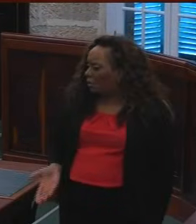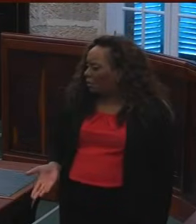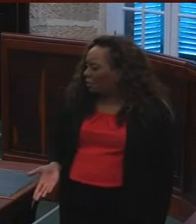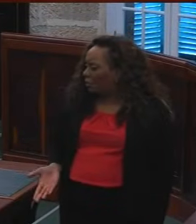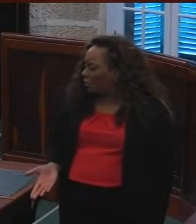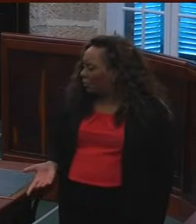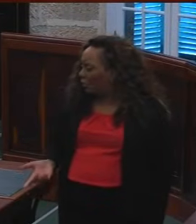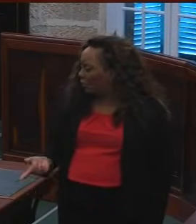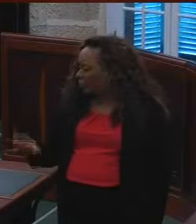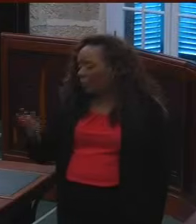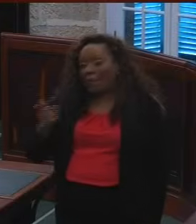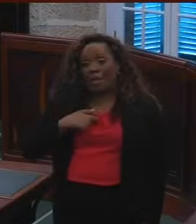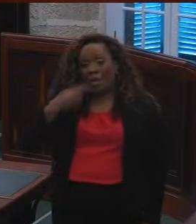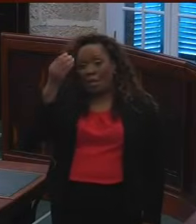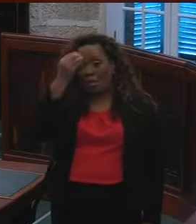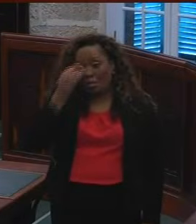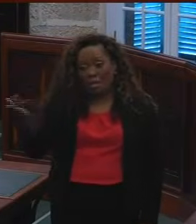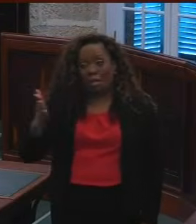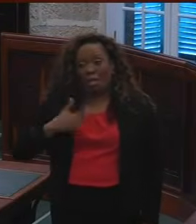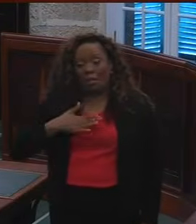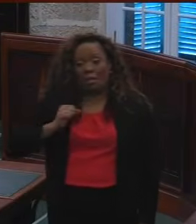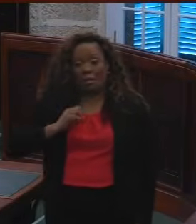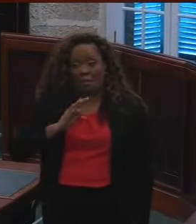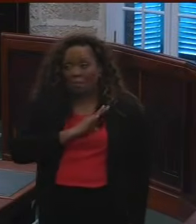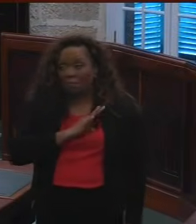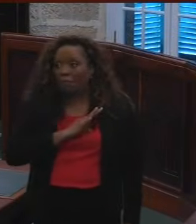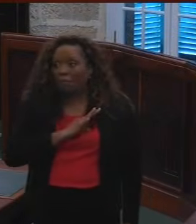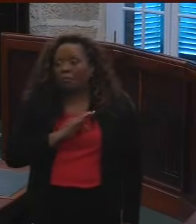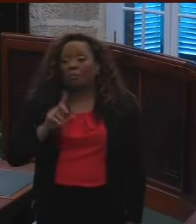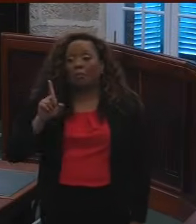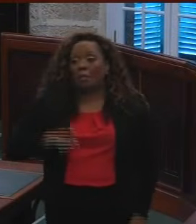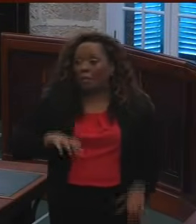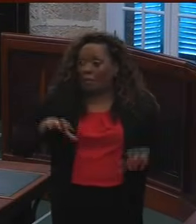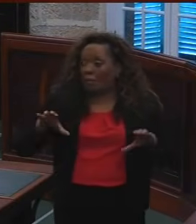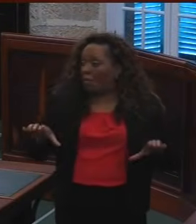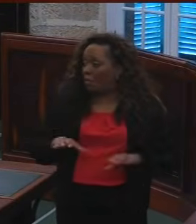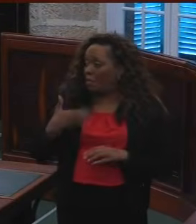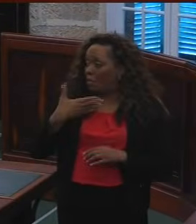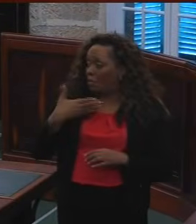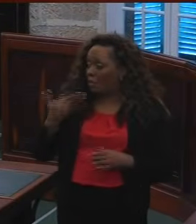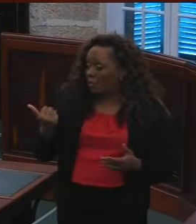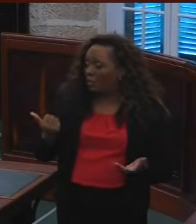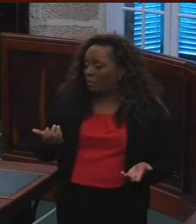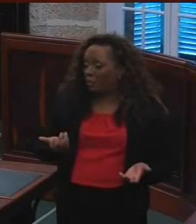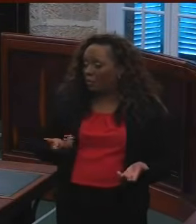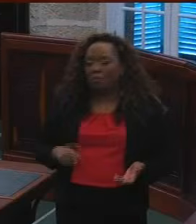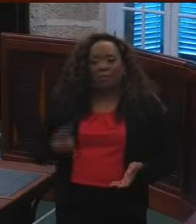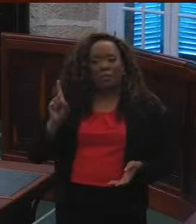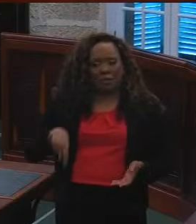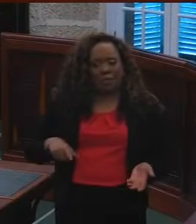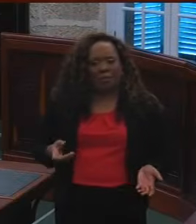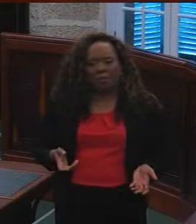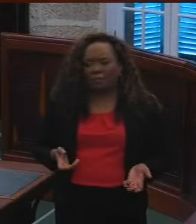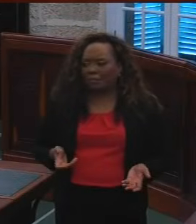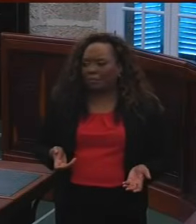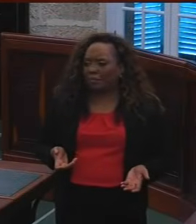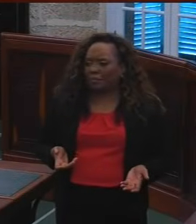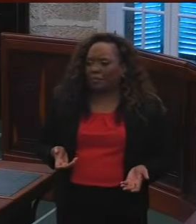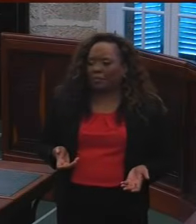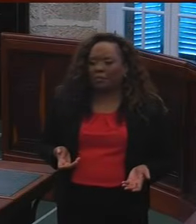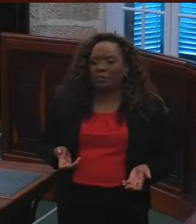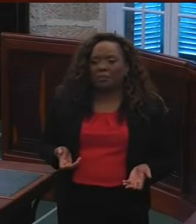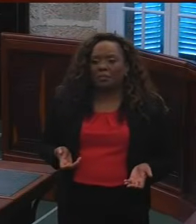staff that we have to be able to make sure that we do better when it comes to these things, Mr. Speaker, sir. I